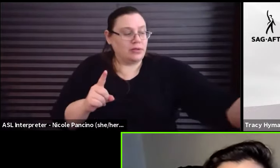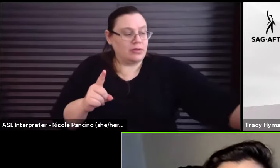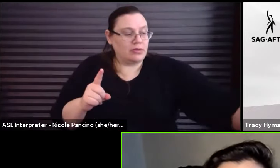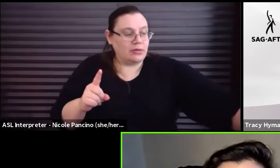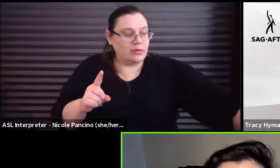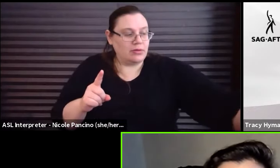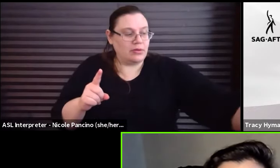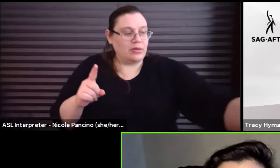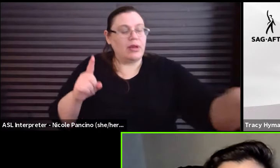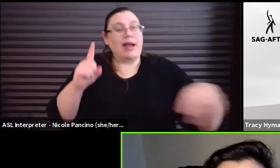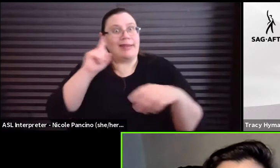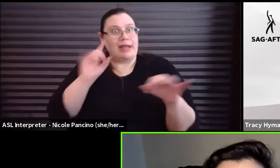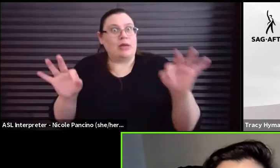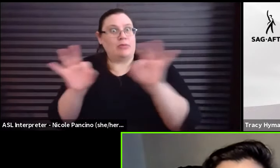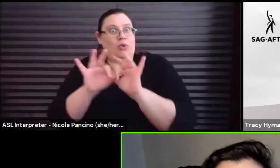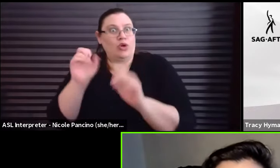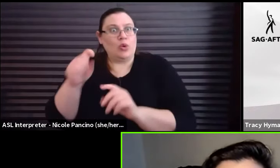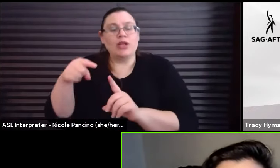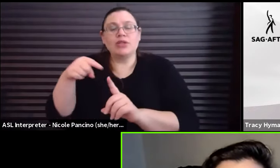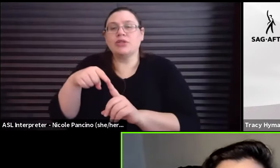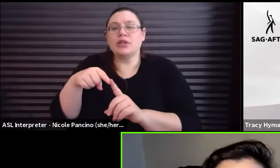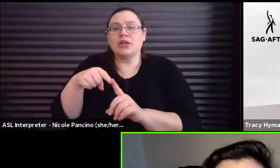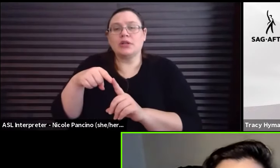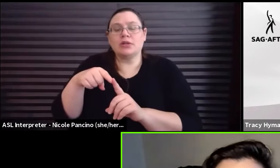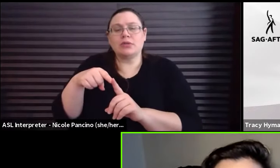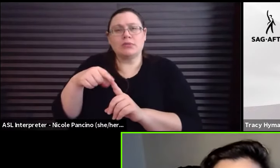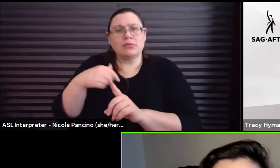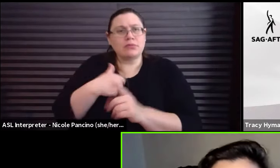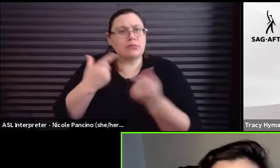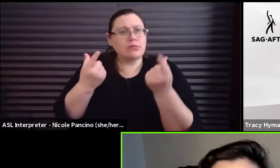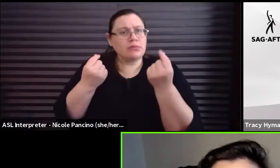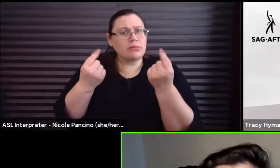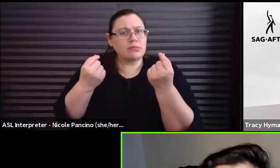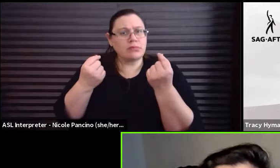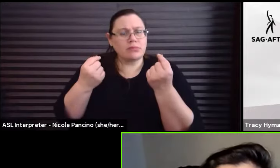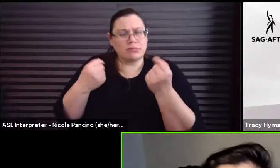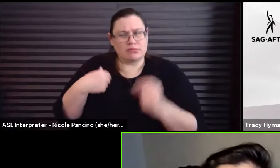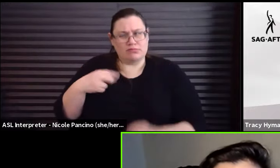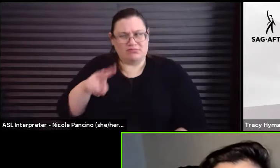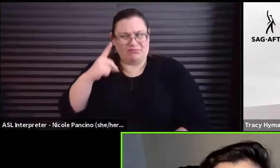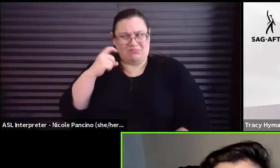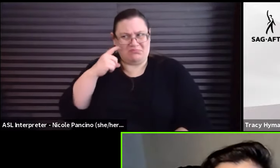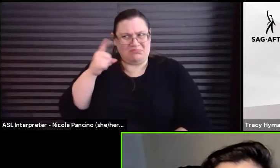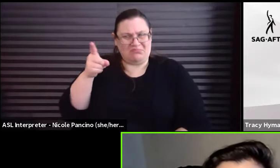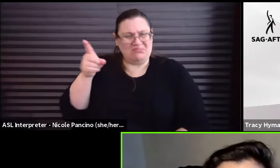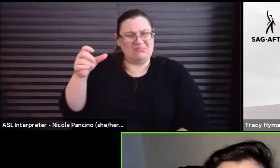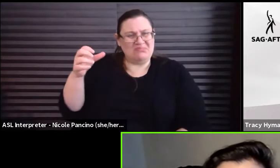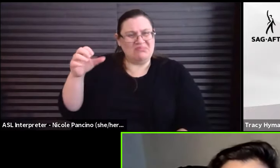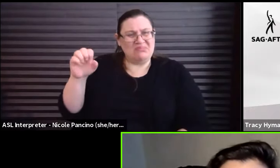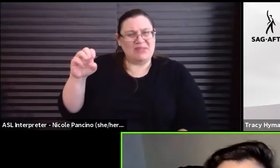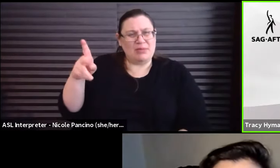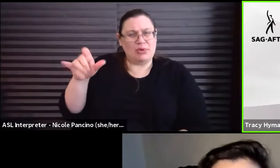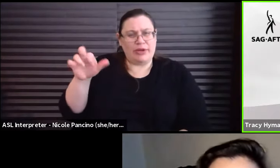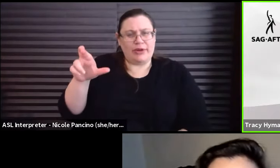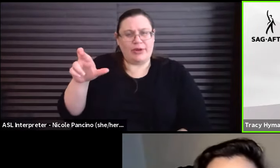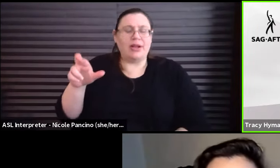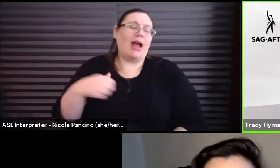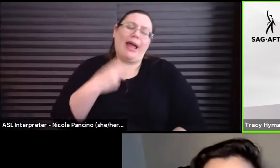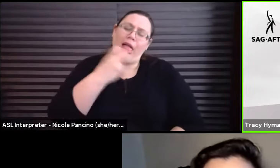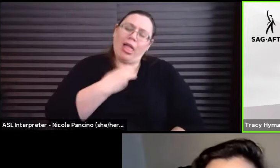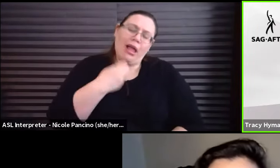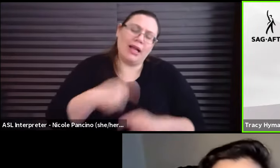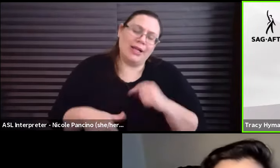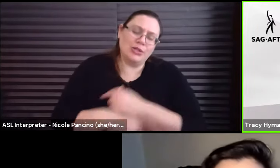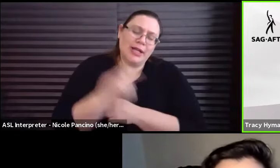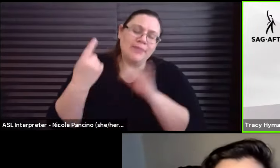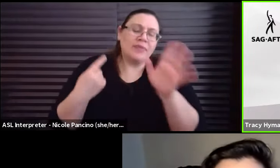this is really important. What do I do if I suspect an employer, today is a day where nobody can talk, isn't abiding by the